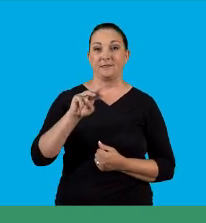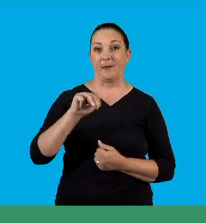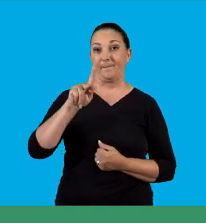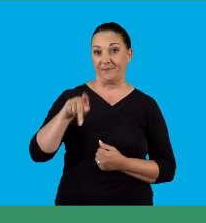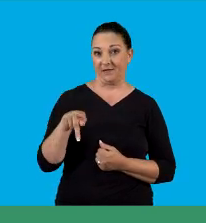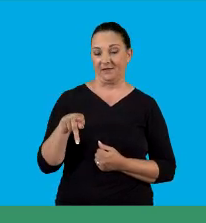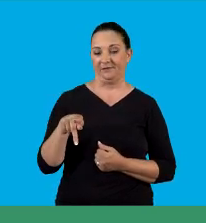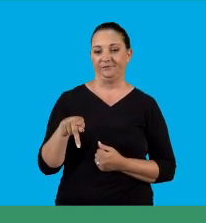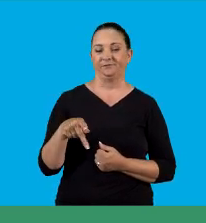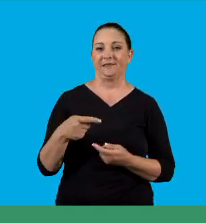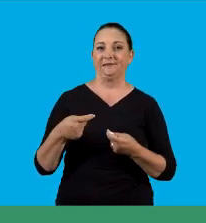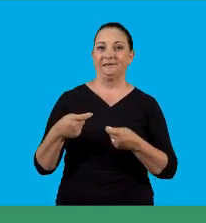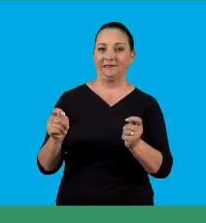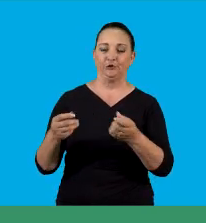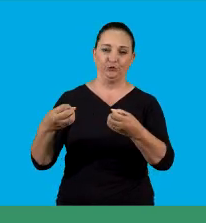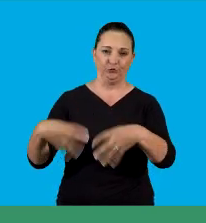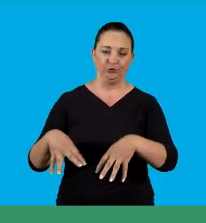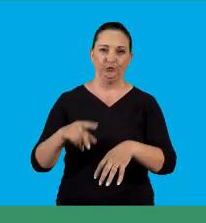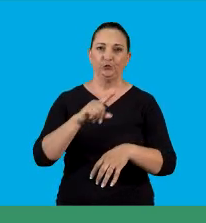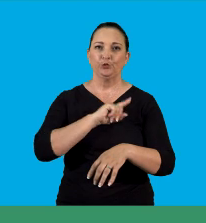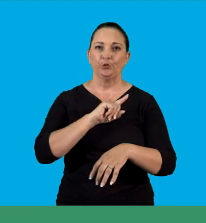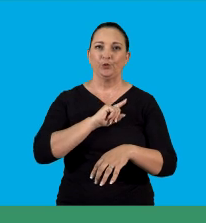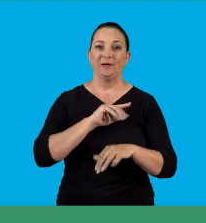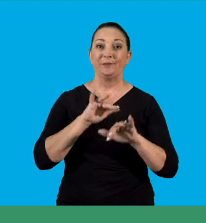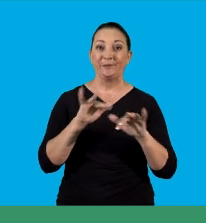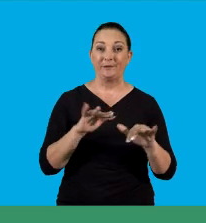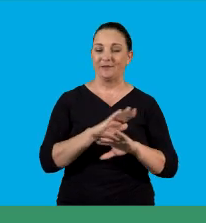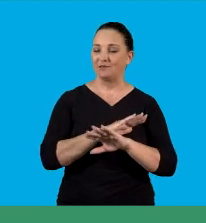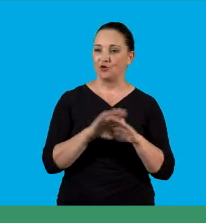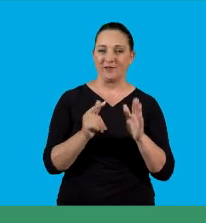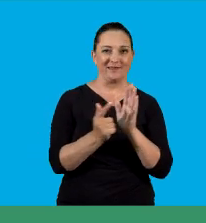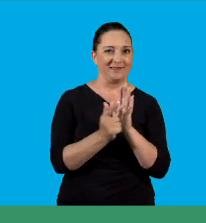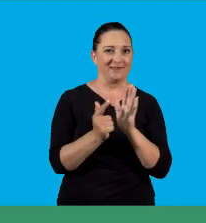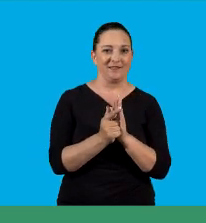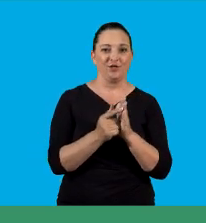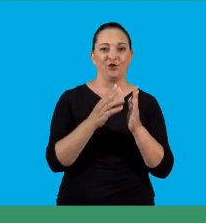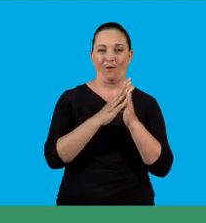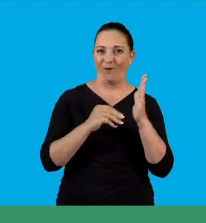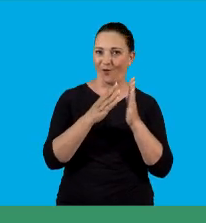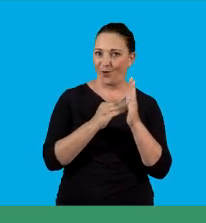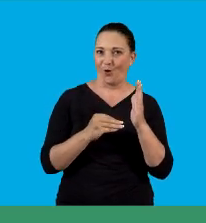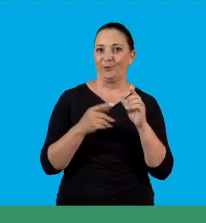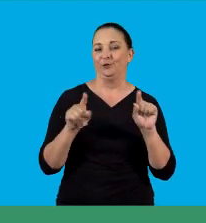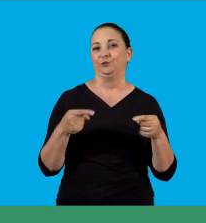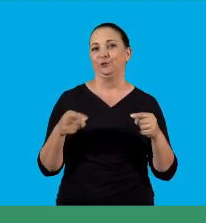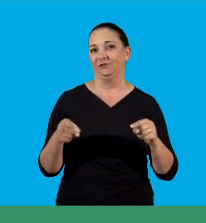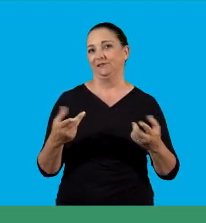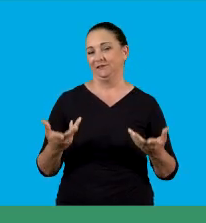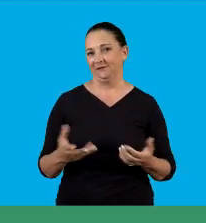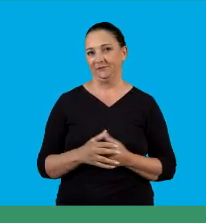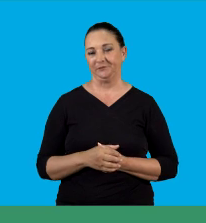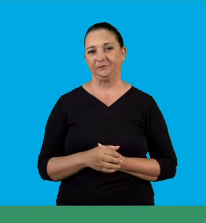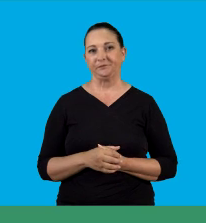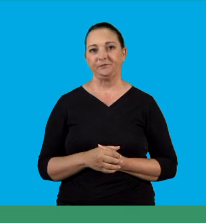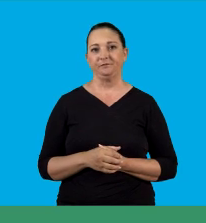SMP is losing sales and income because of people who illegally duplicate and distribute their music